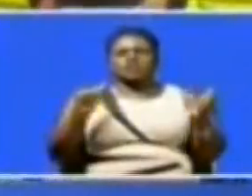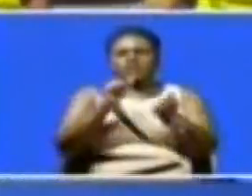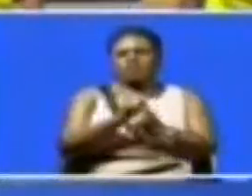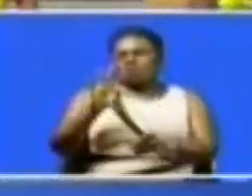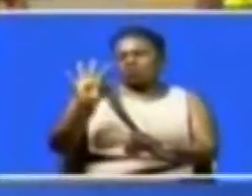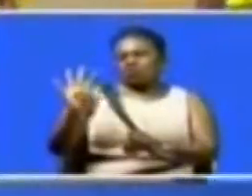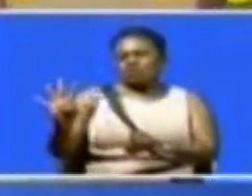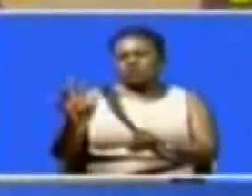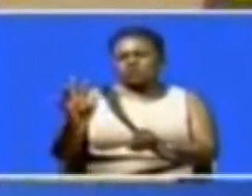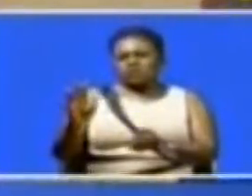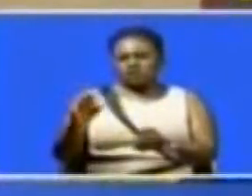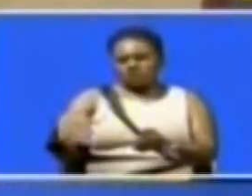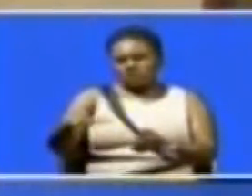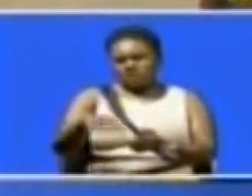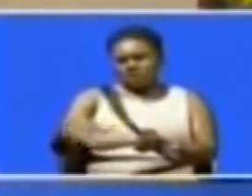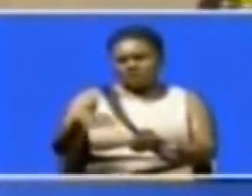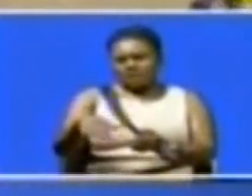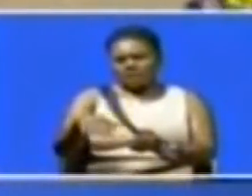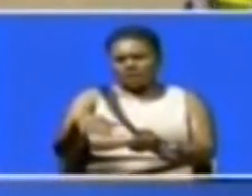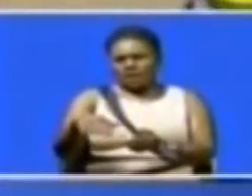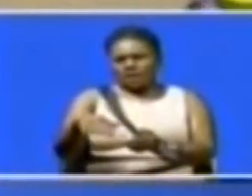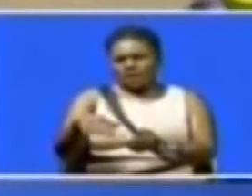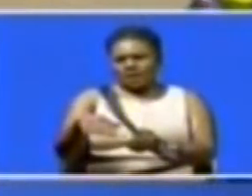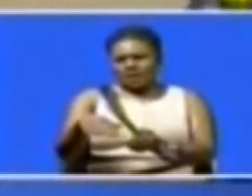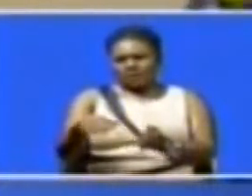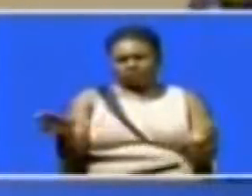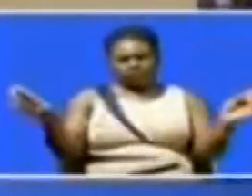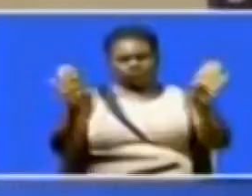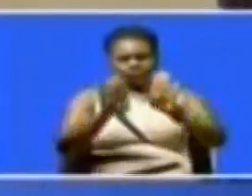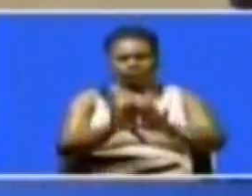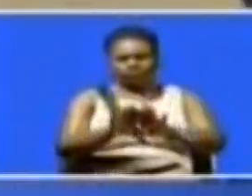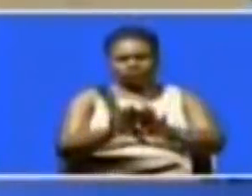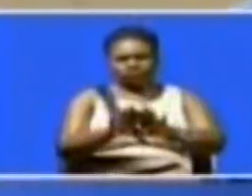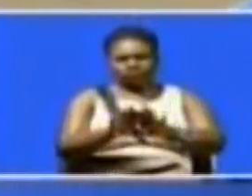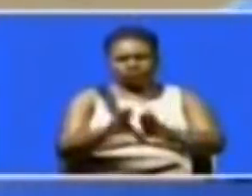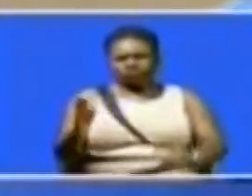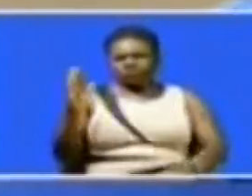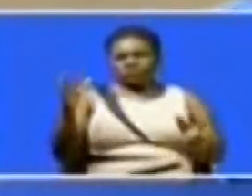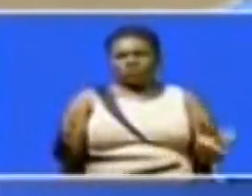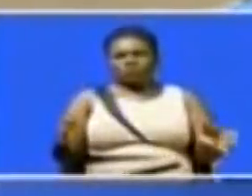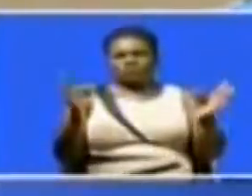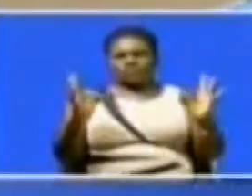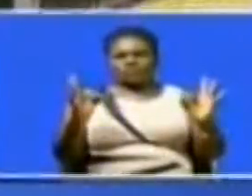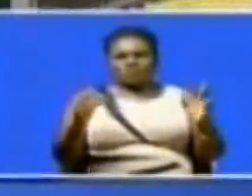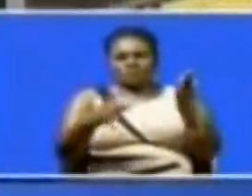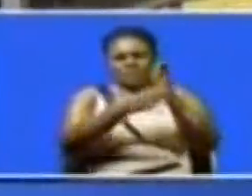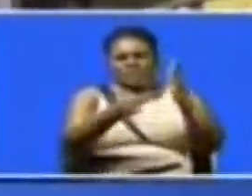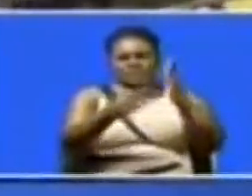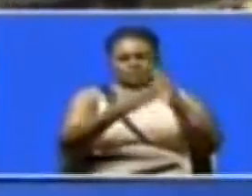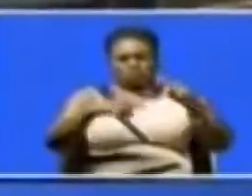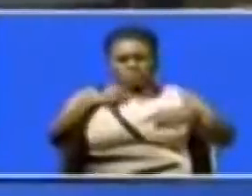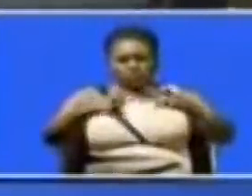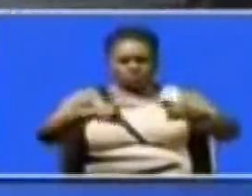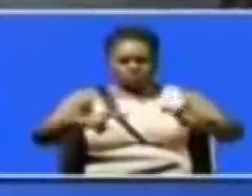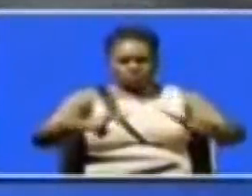14 Riverside Drive, the scene of the Tuesday afternoon attack, remained cordoned off as security officers and forensic experts continue